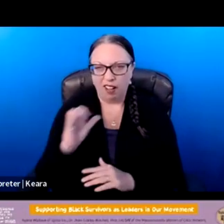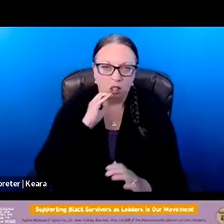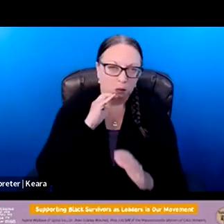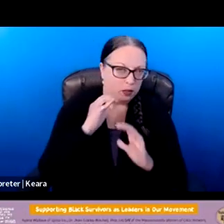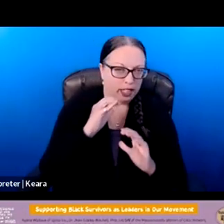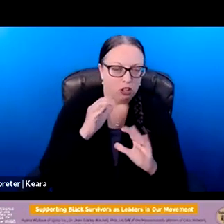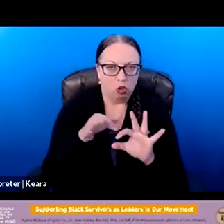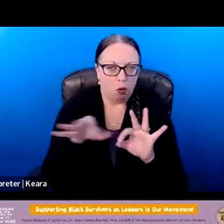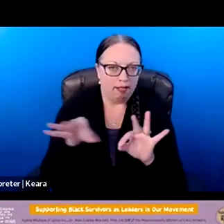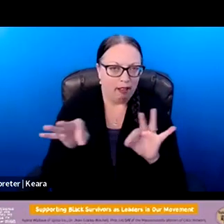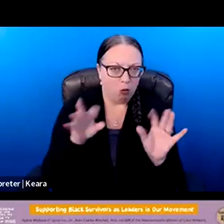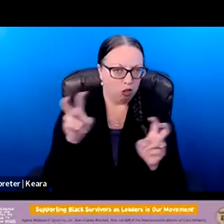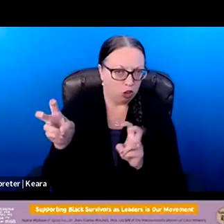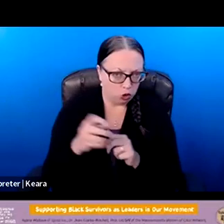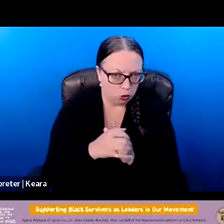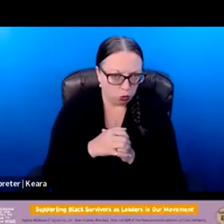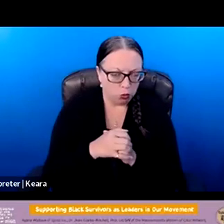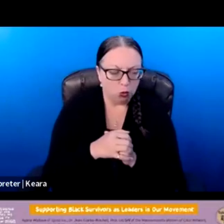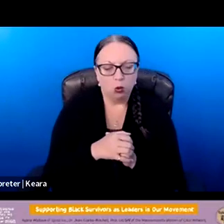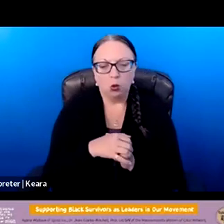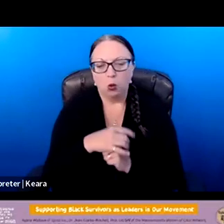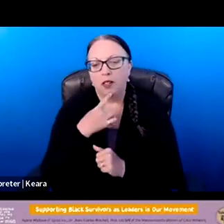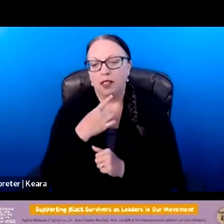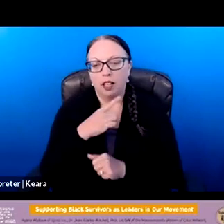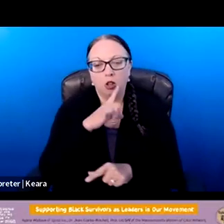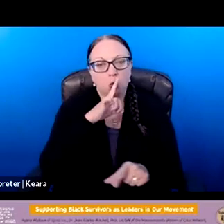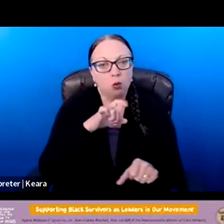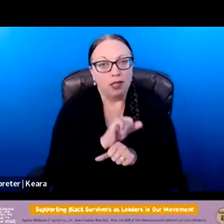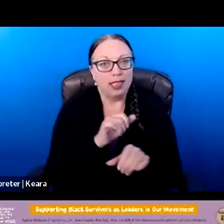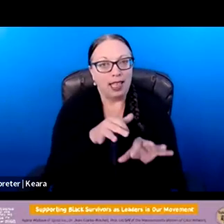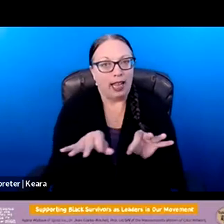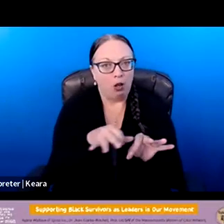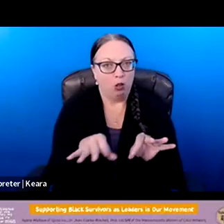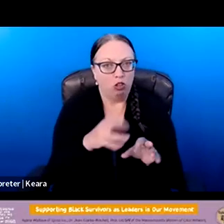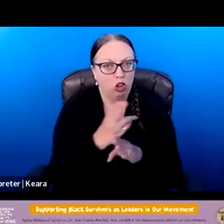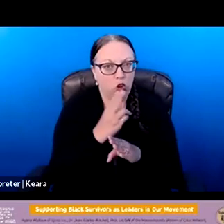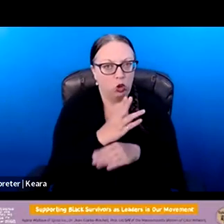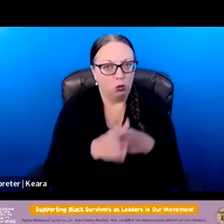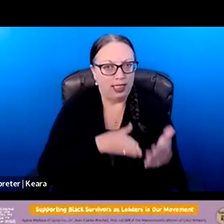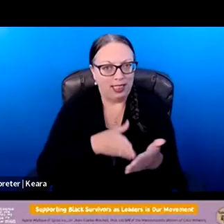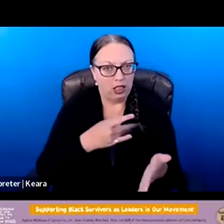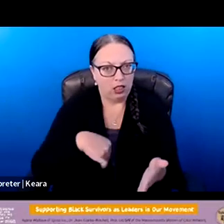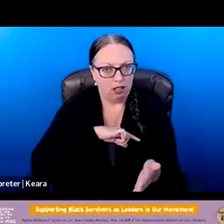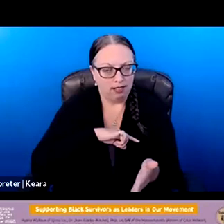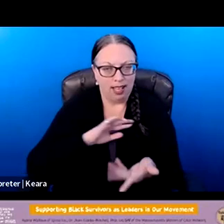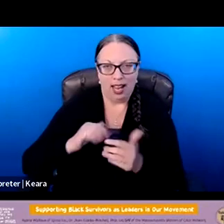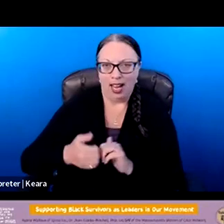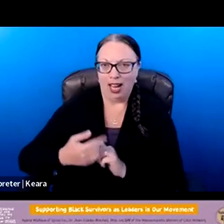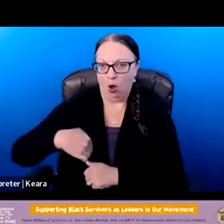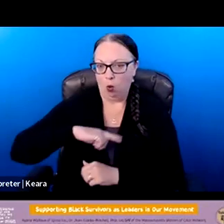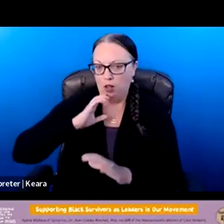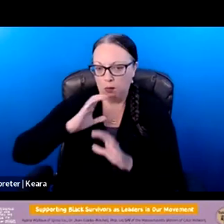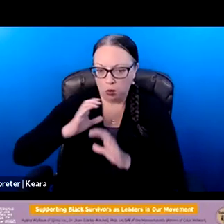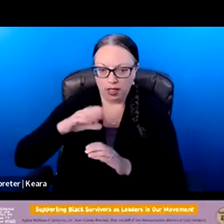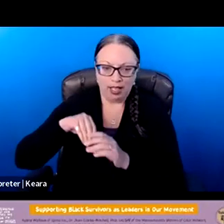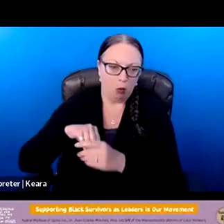language issue. And so the case point as well of like actual language is used against us, but then the ways in which we communicate and are in relationship